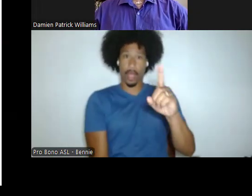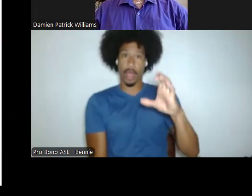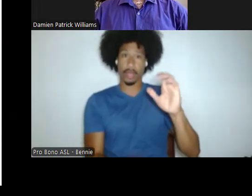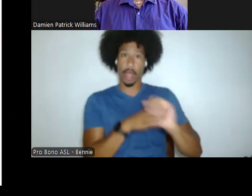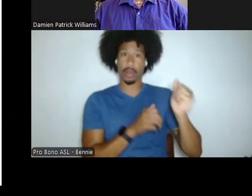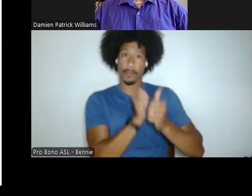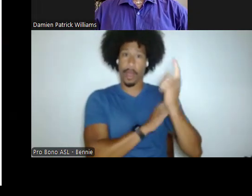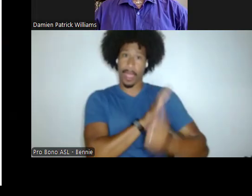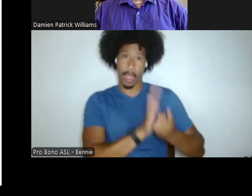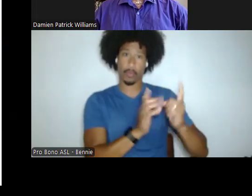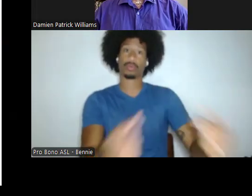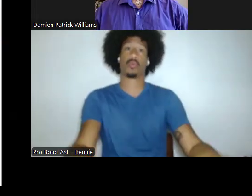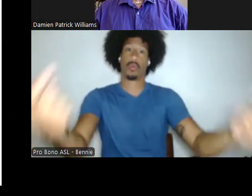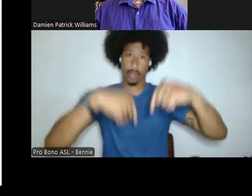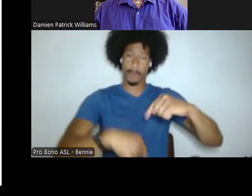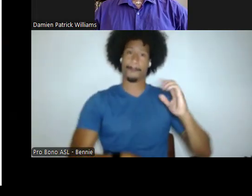different sessions